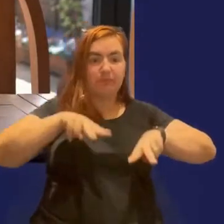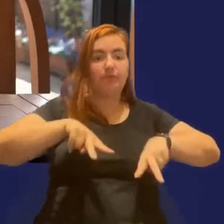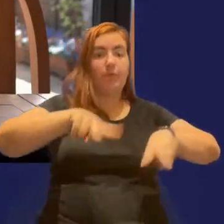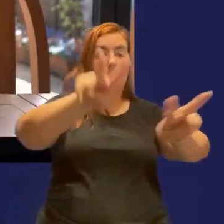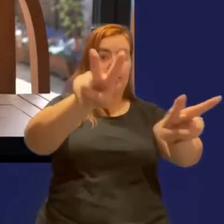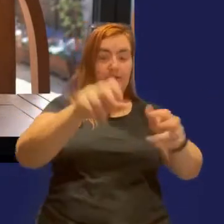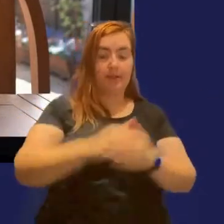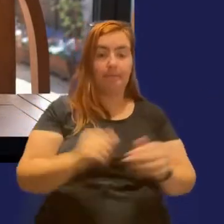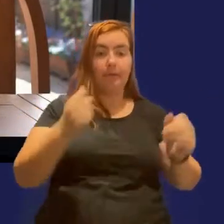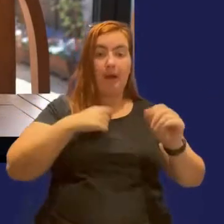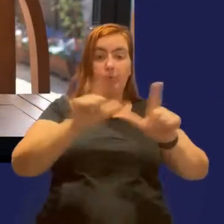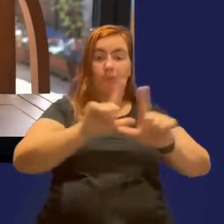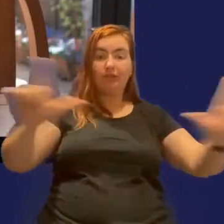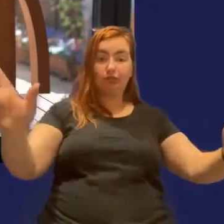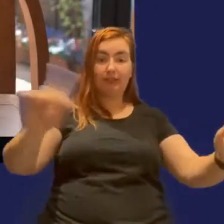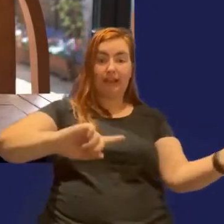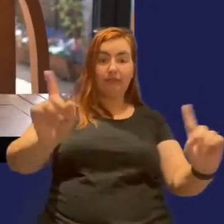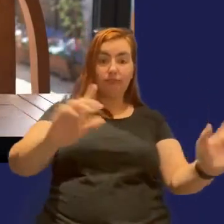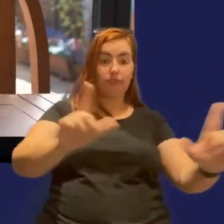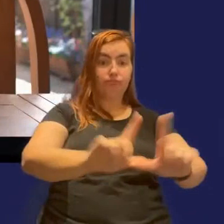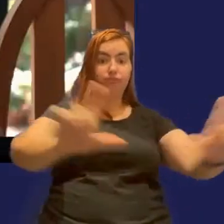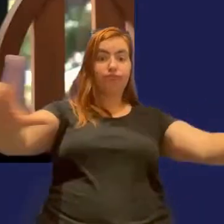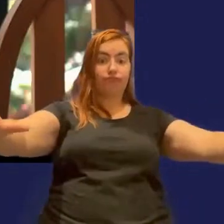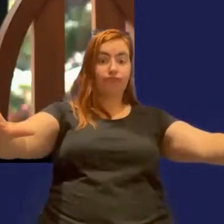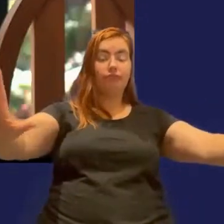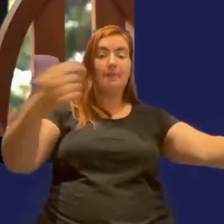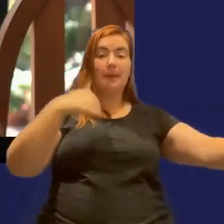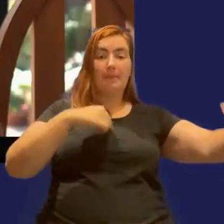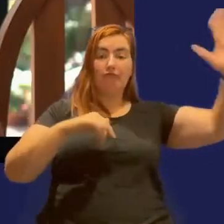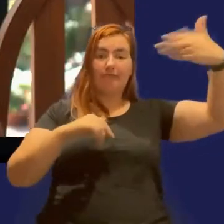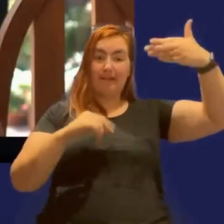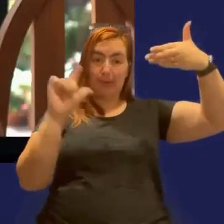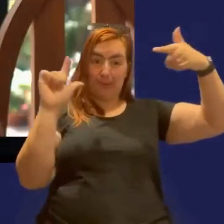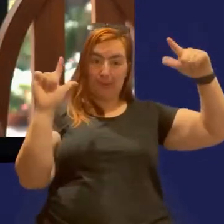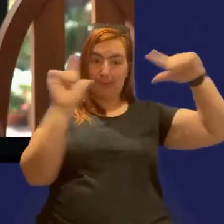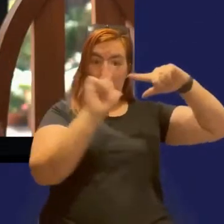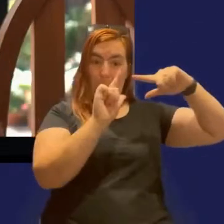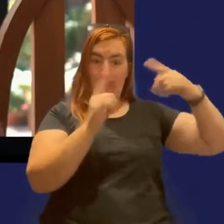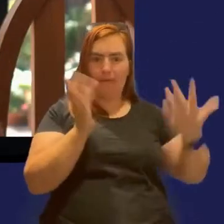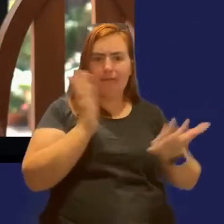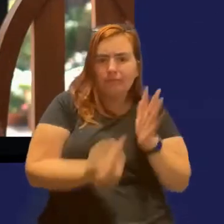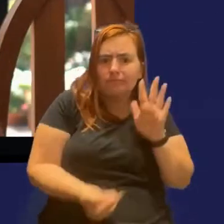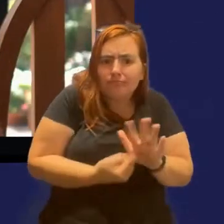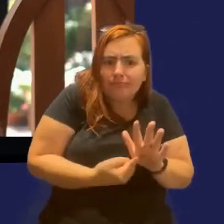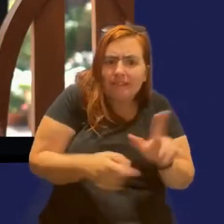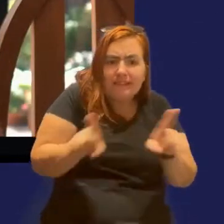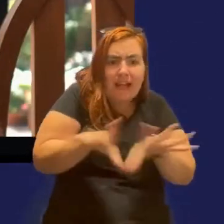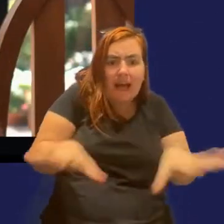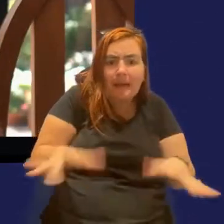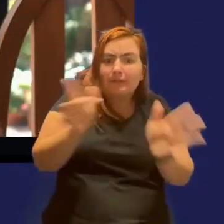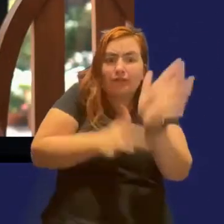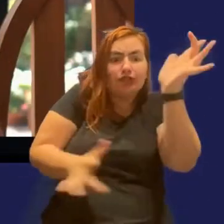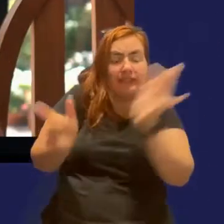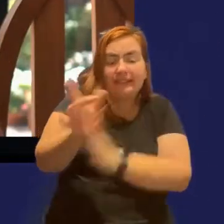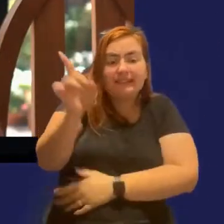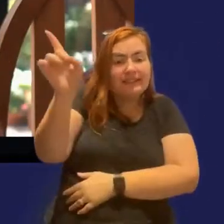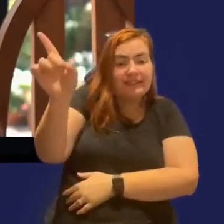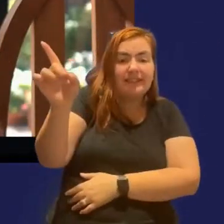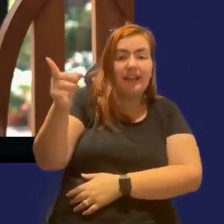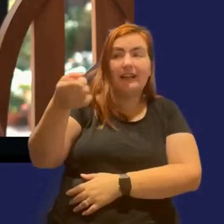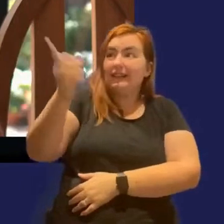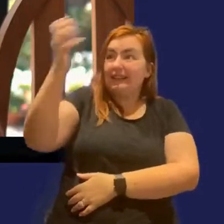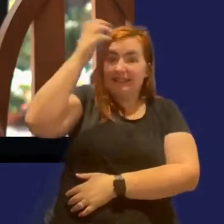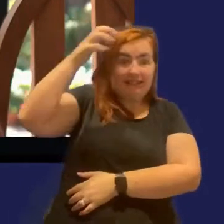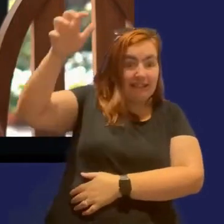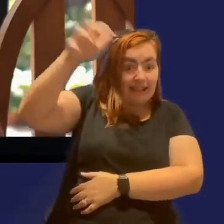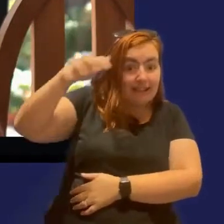my windscreen is much bigger than my rear view mirror. Likewise, we need to fix our eyes on Jesus. Seek God's kingdom